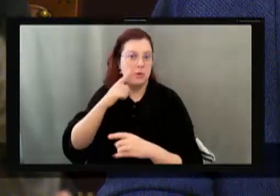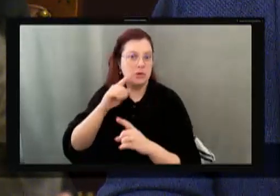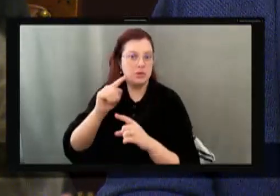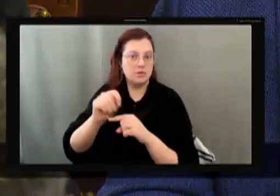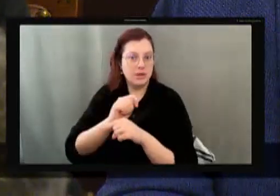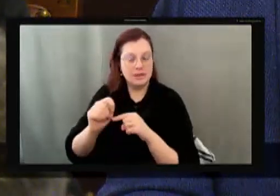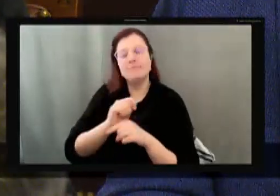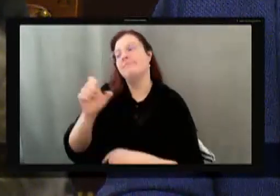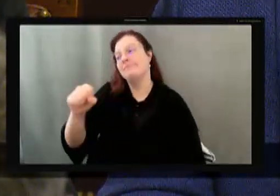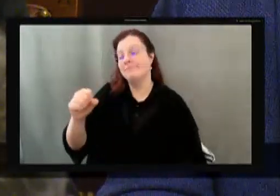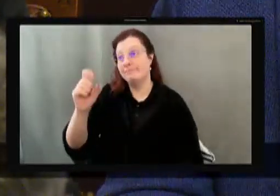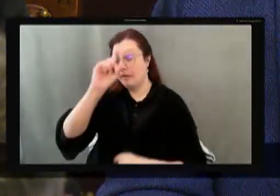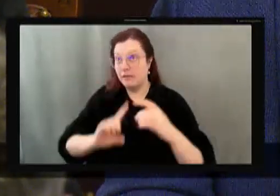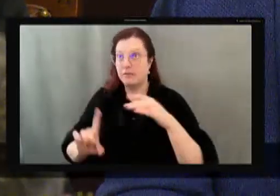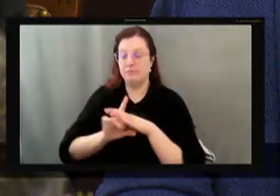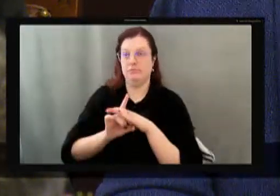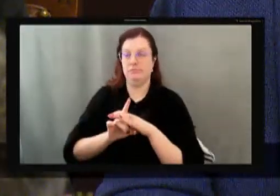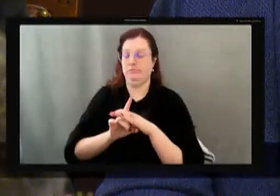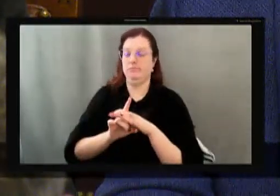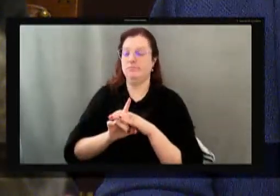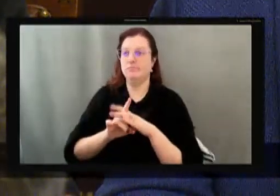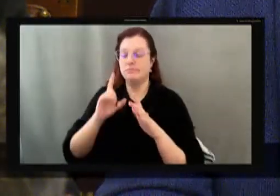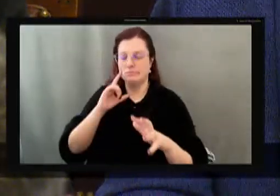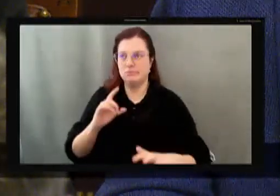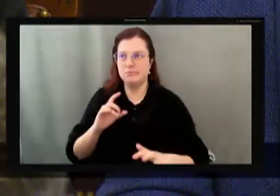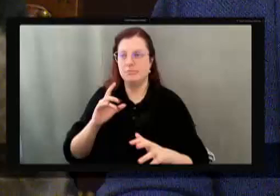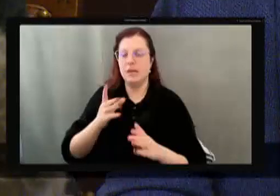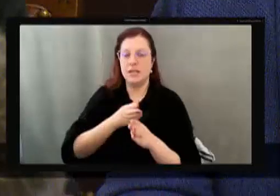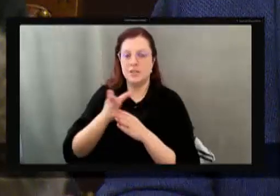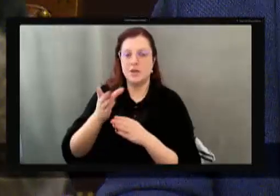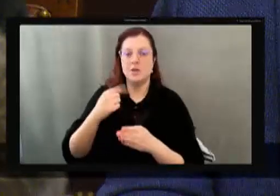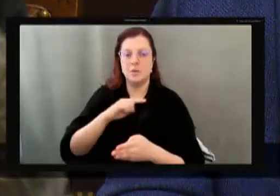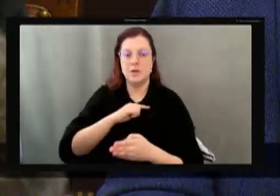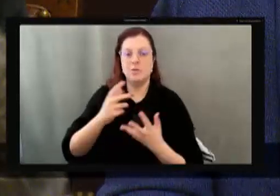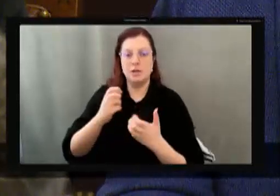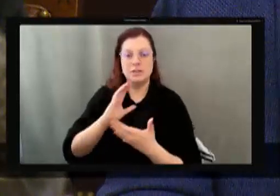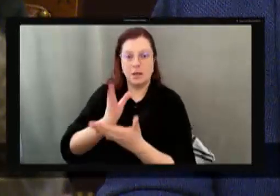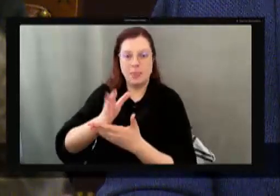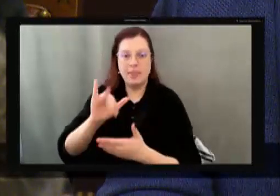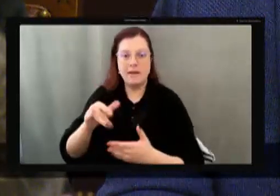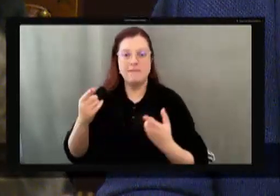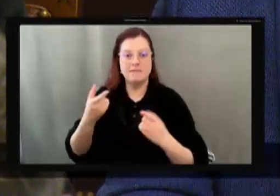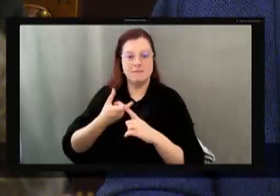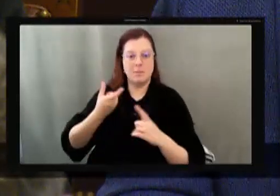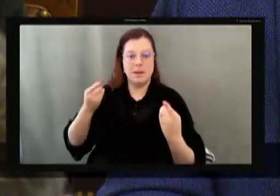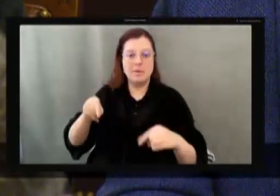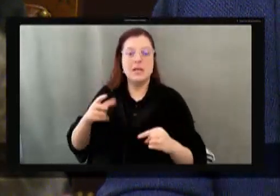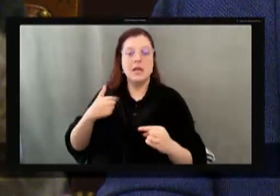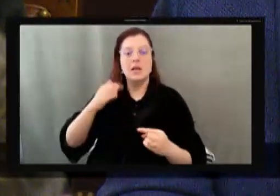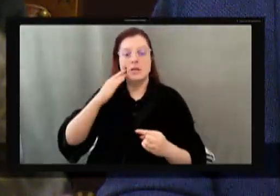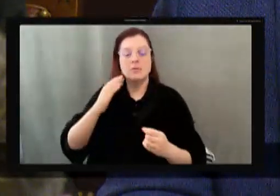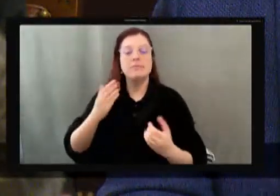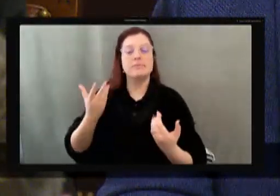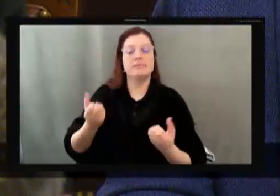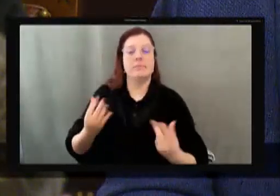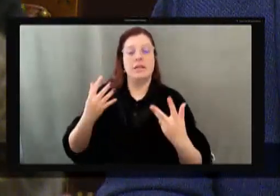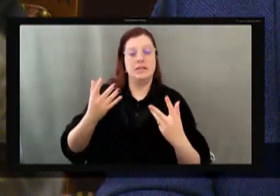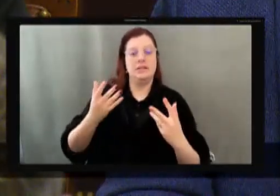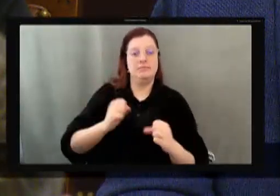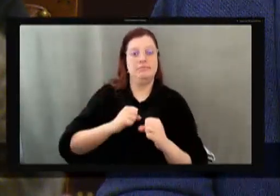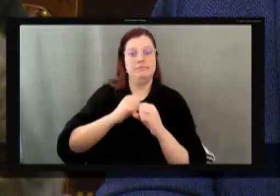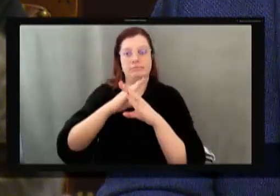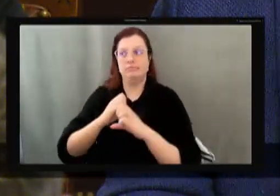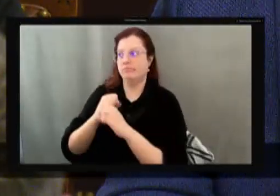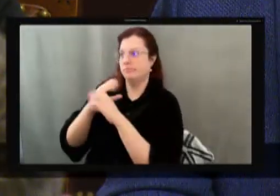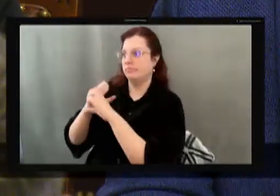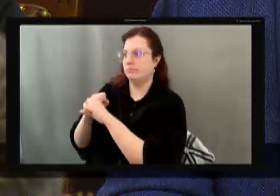had that realization that this is a major thing that we would love to stop. There's a lot of barriers for what stops us from doing that.